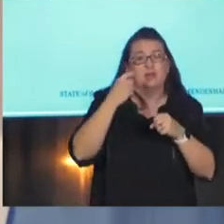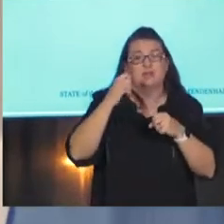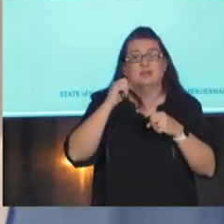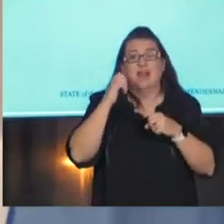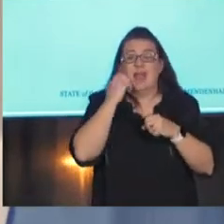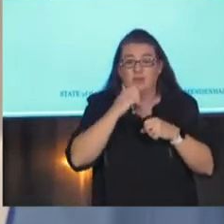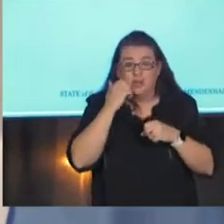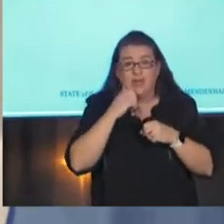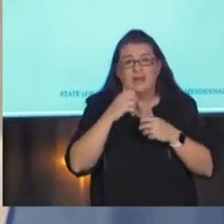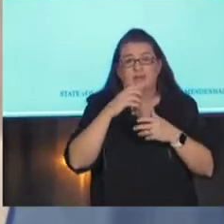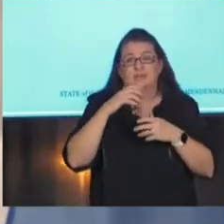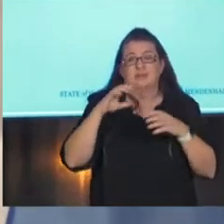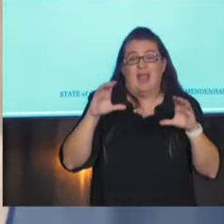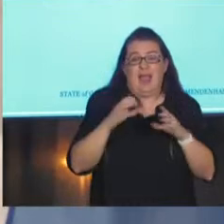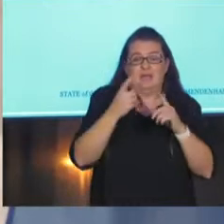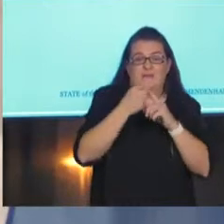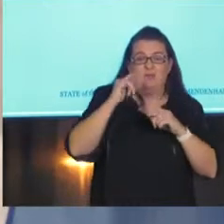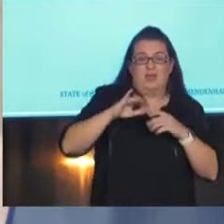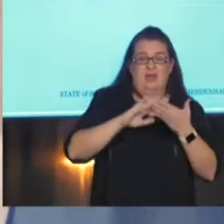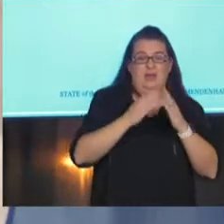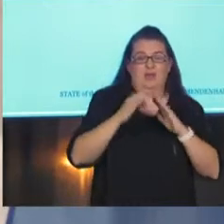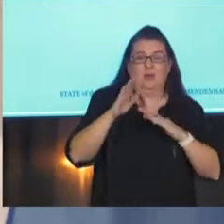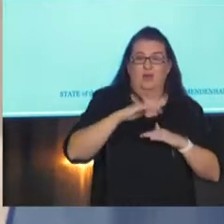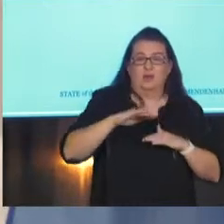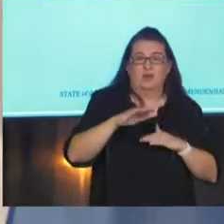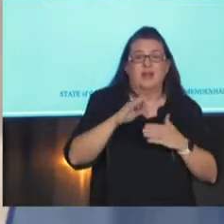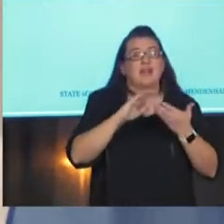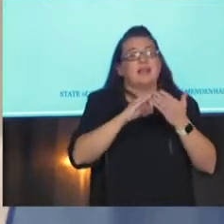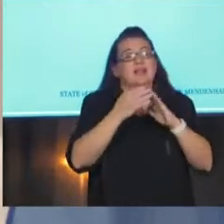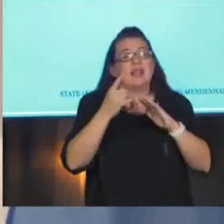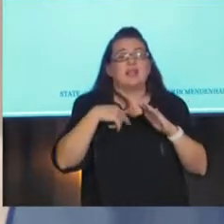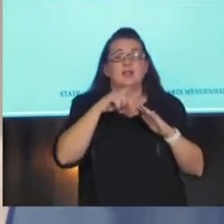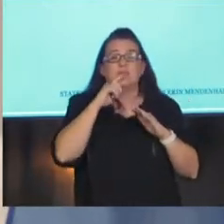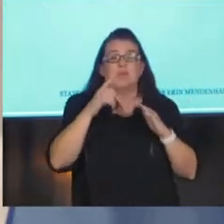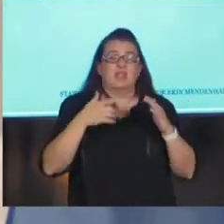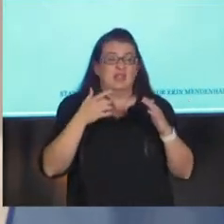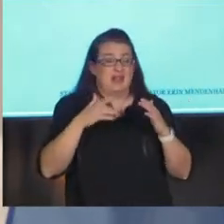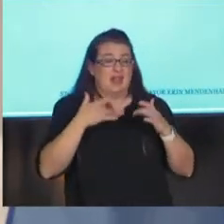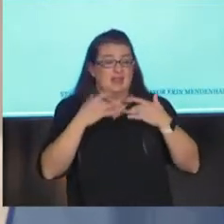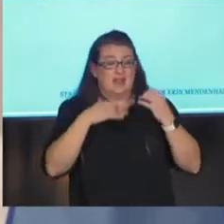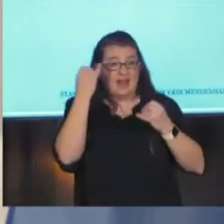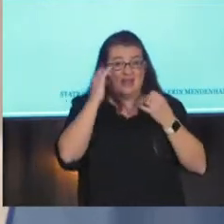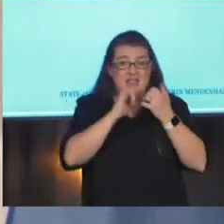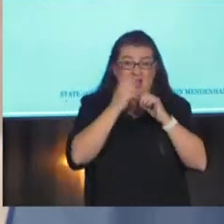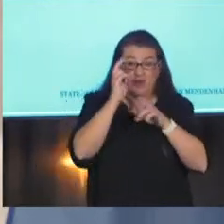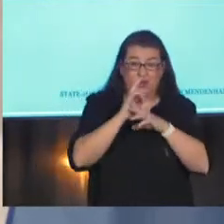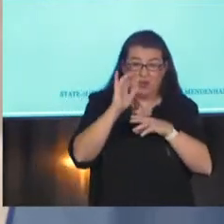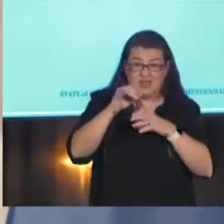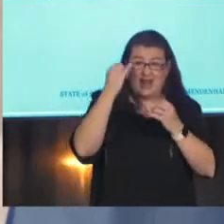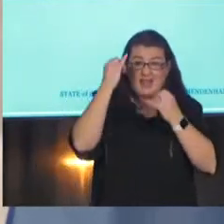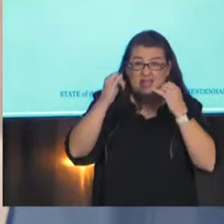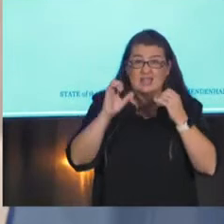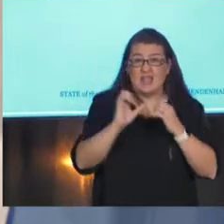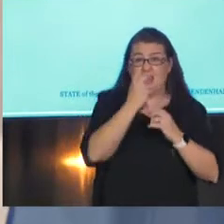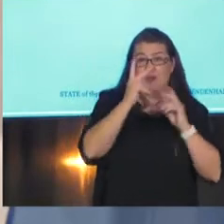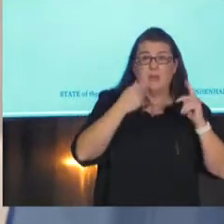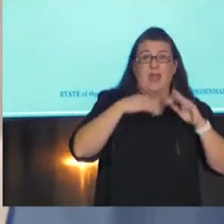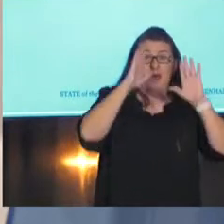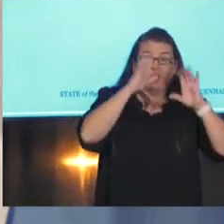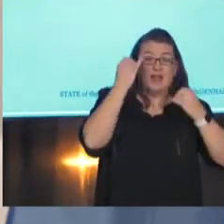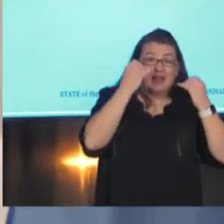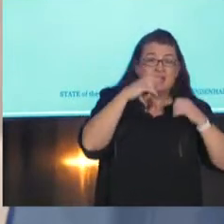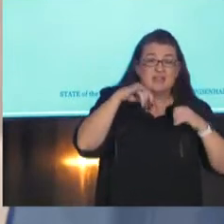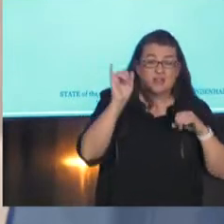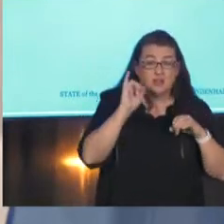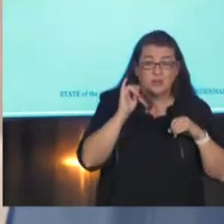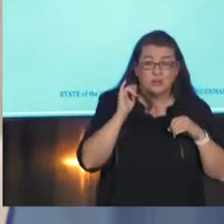deserve. While the city has a number of really exciting ideas of how to utilize the stadium property, others have great ideas too. Even you